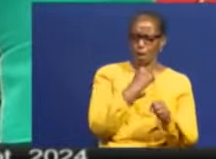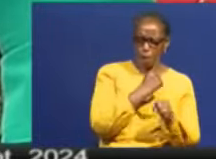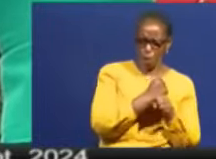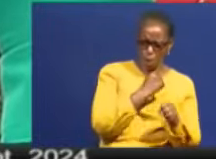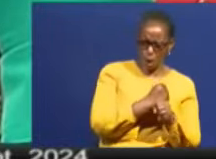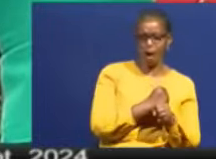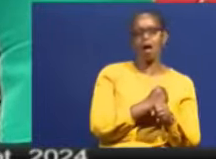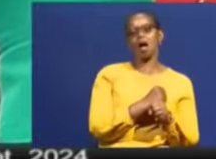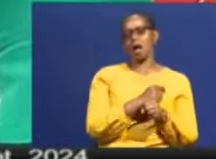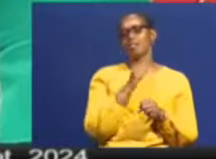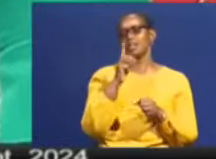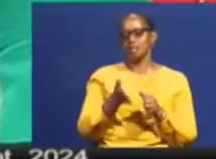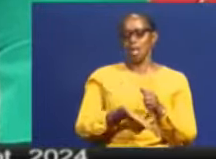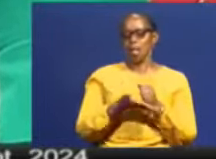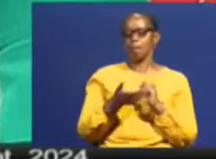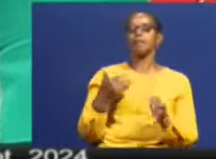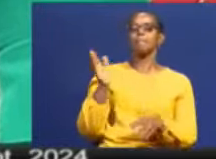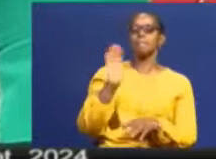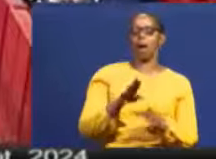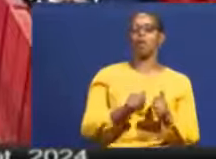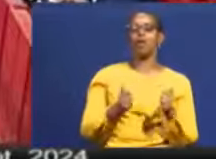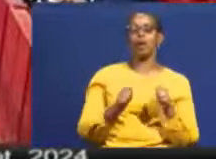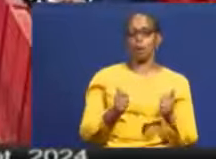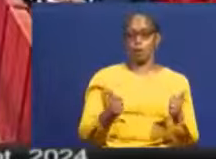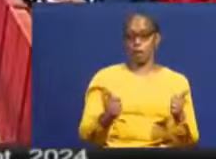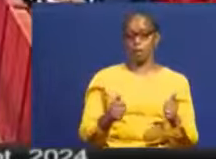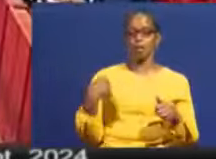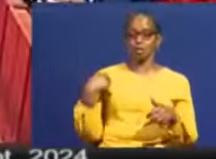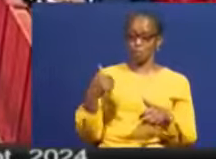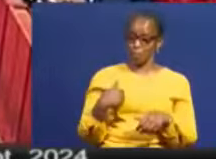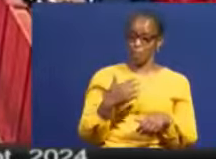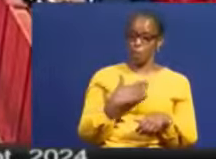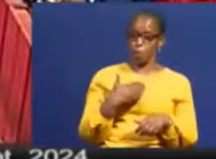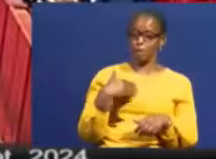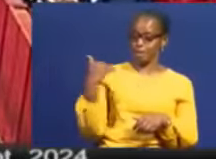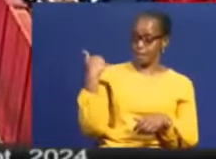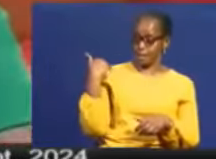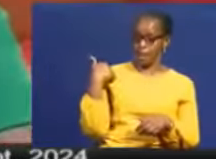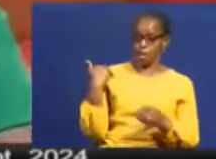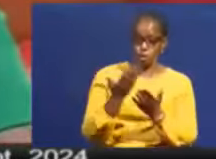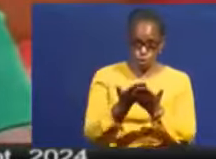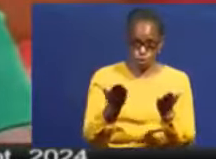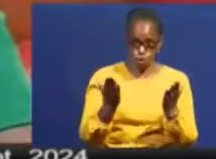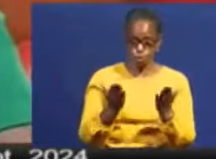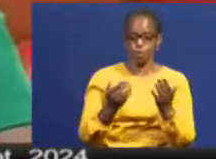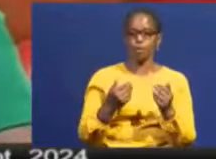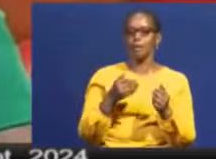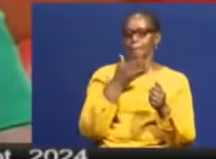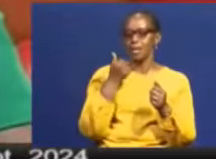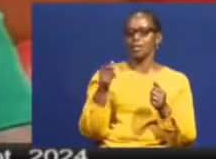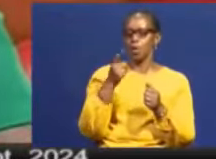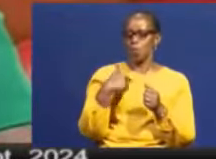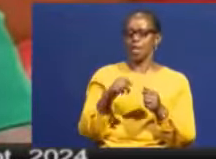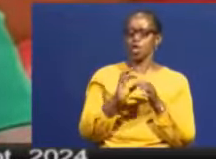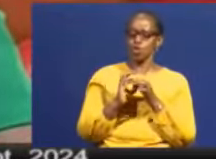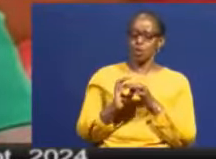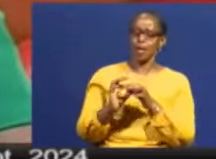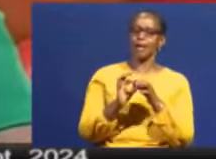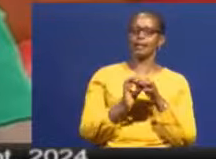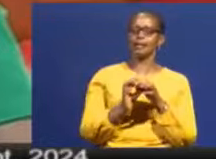Mr. Speaker, I'm standing here to remind our colleagues, let us unite this journey. This is